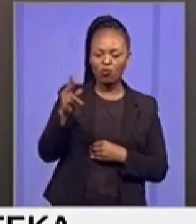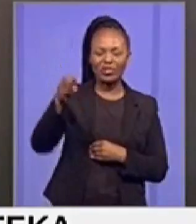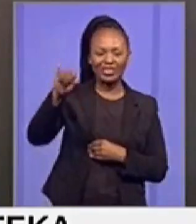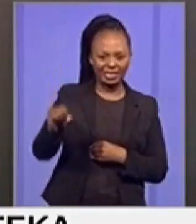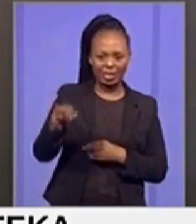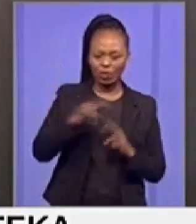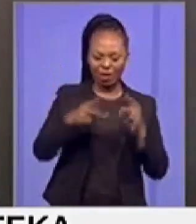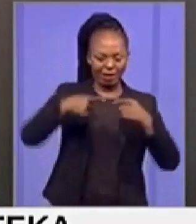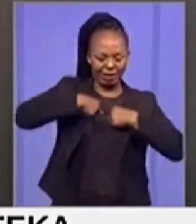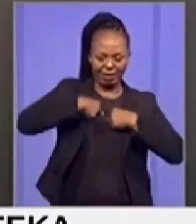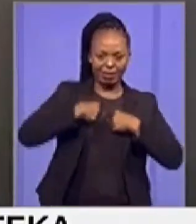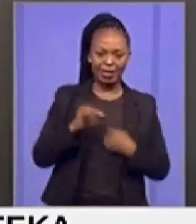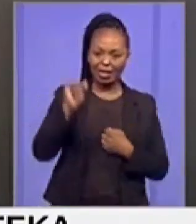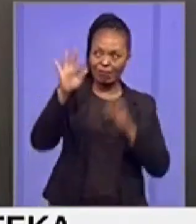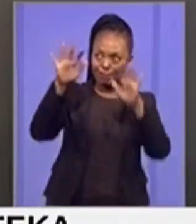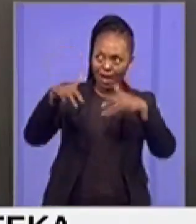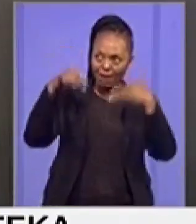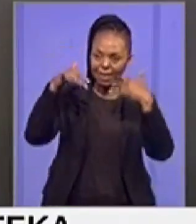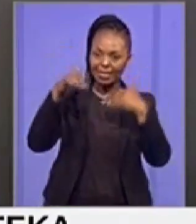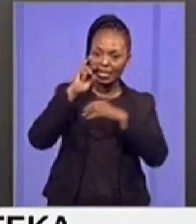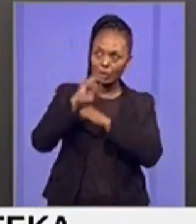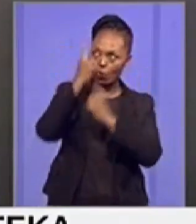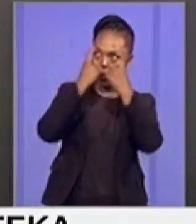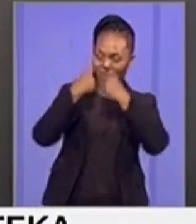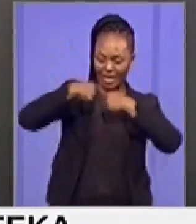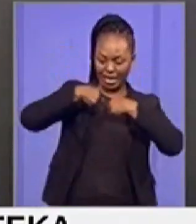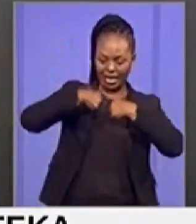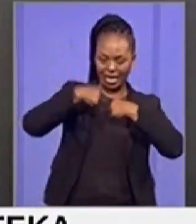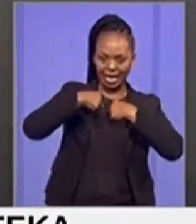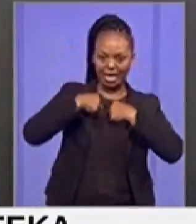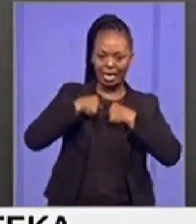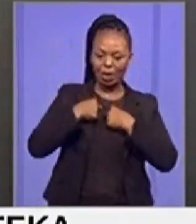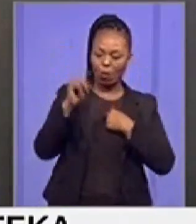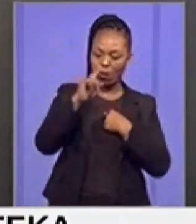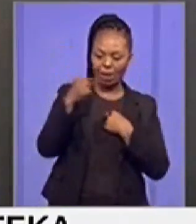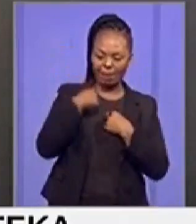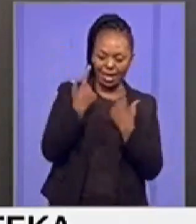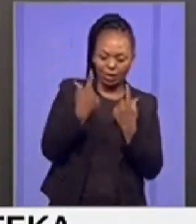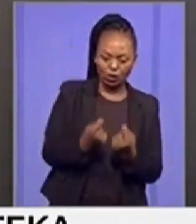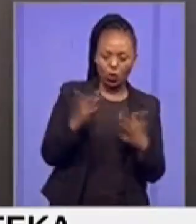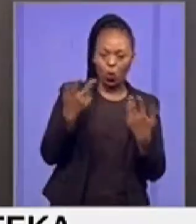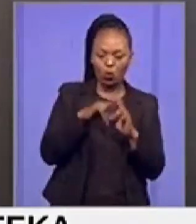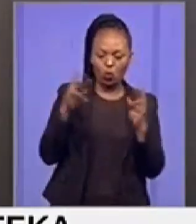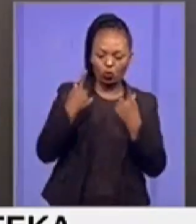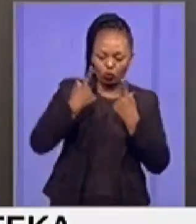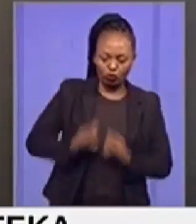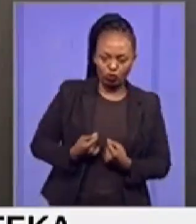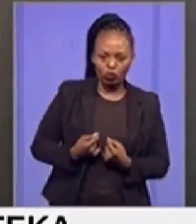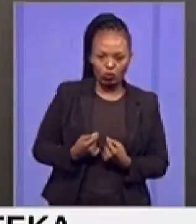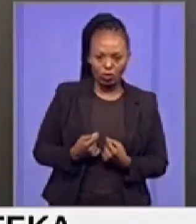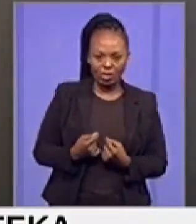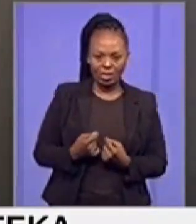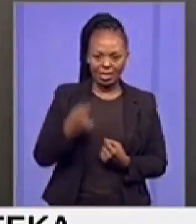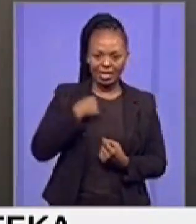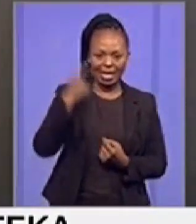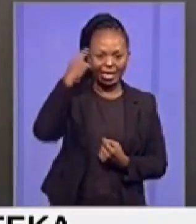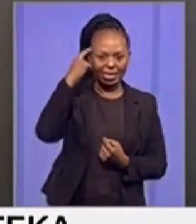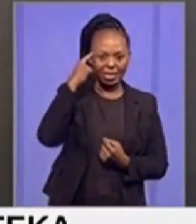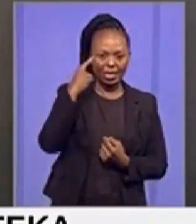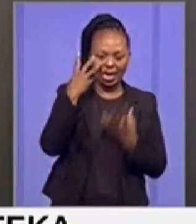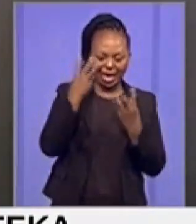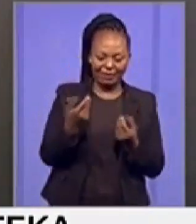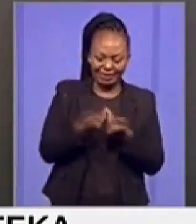Mkhwebane. If Parliament needs to question me on what I did or didn't do, we would have